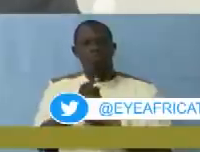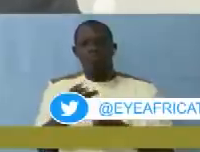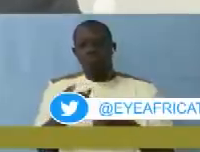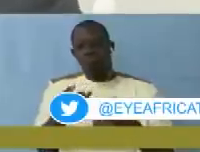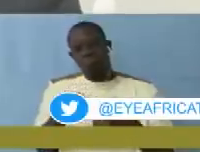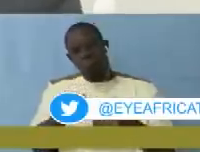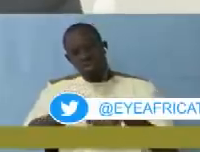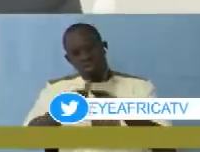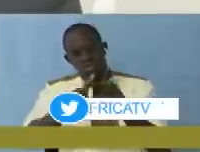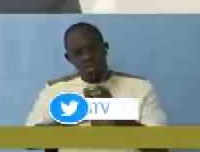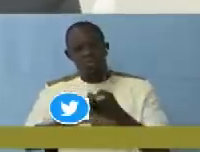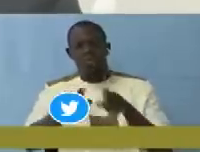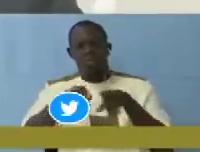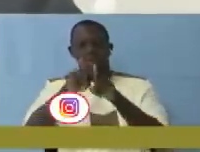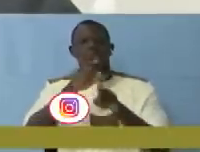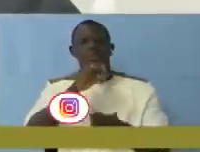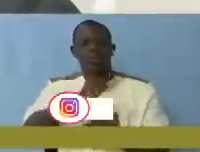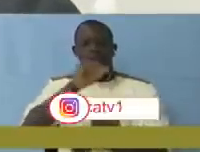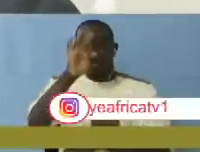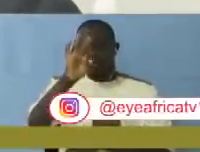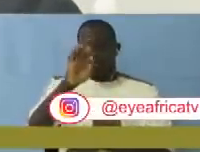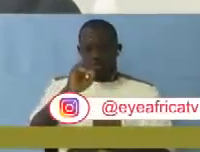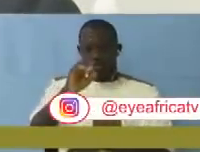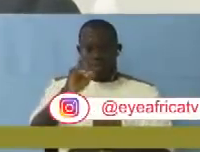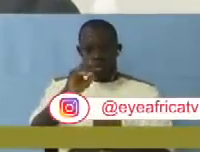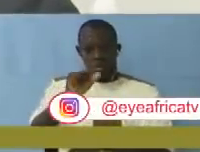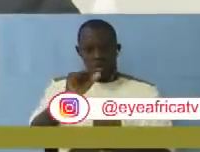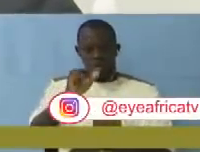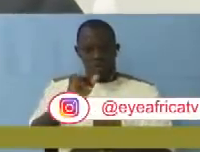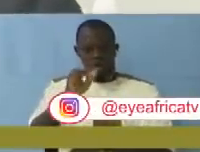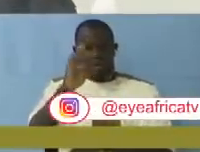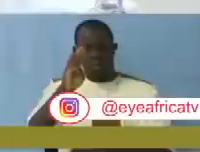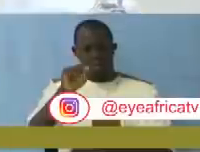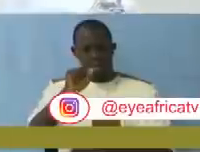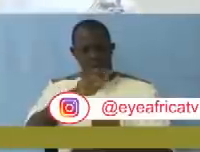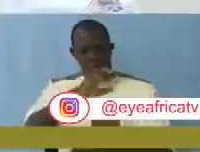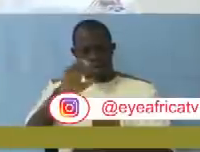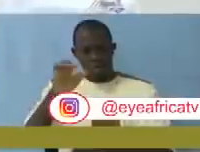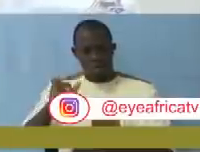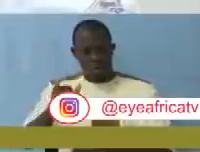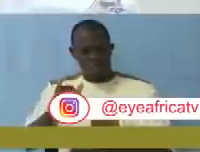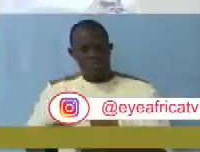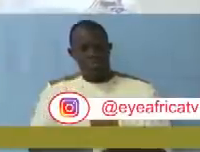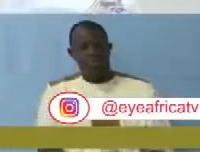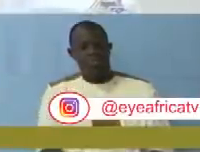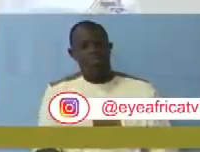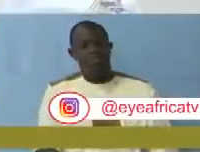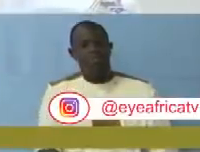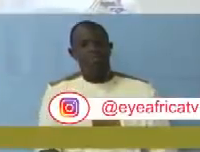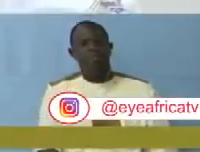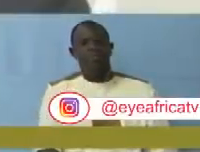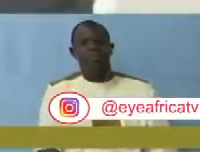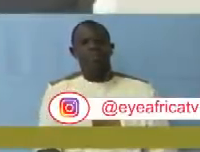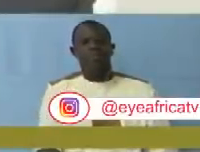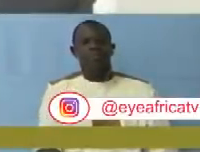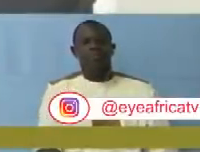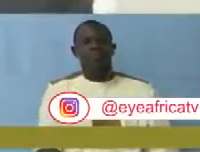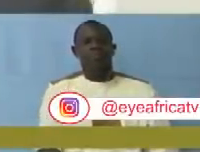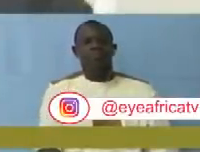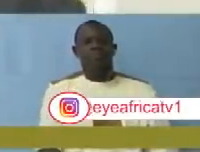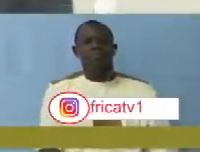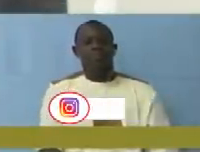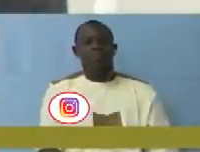Mr. Fodebari. Janimira faninola itan darak kaca bunda men foga walam pala sol yemen numara NIA jero aning